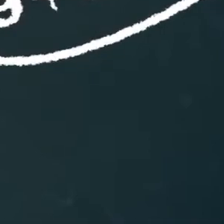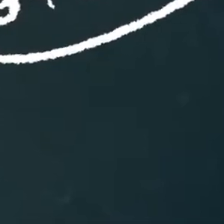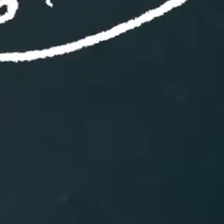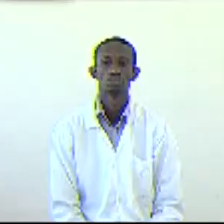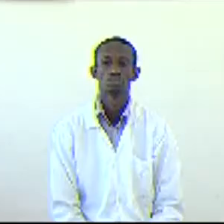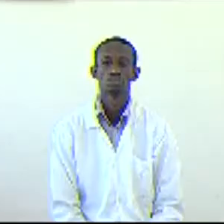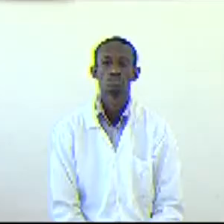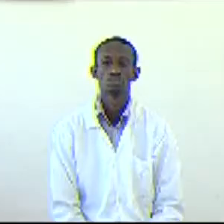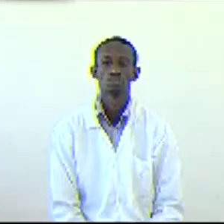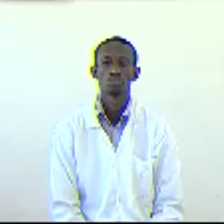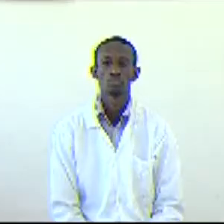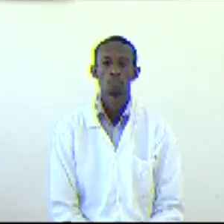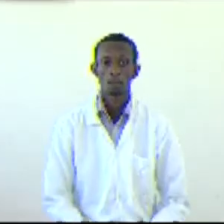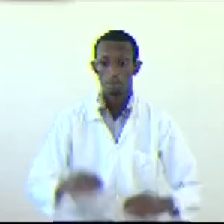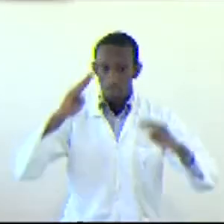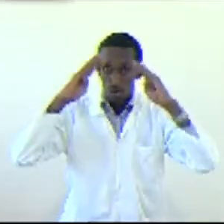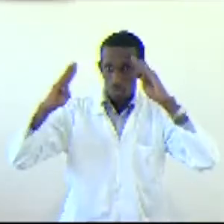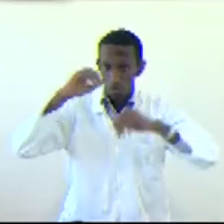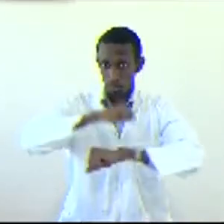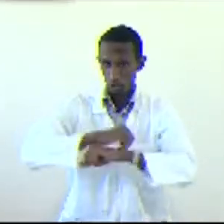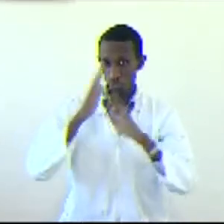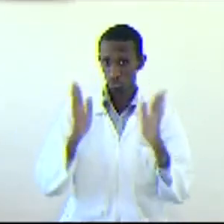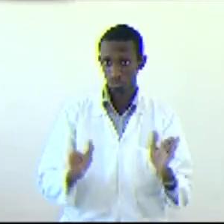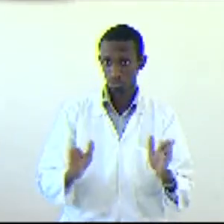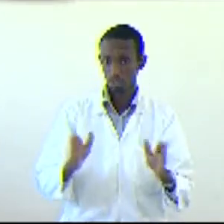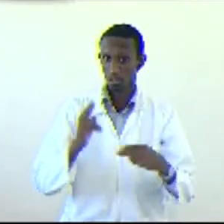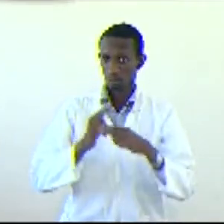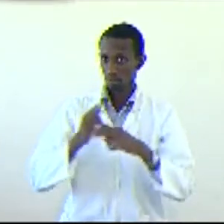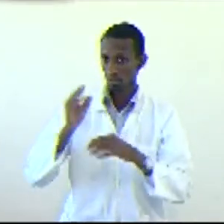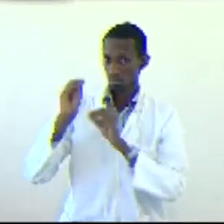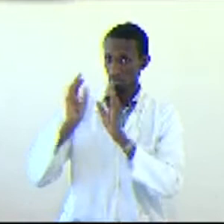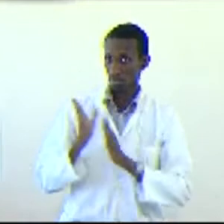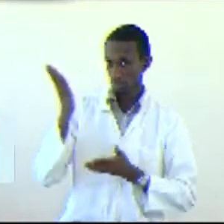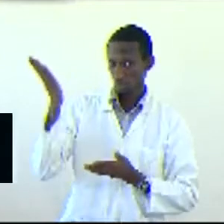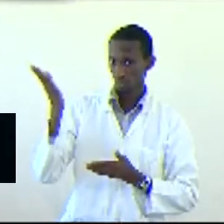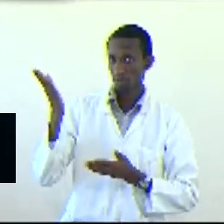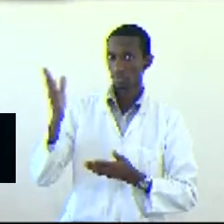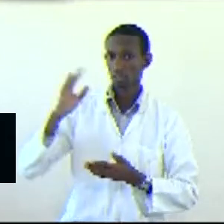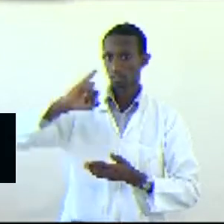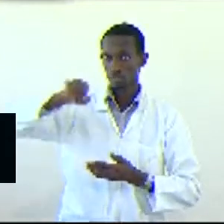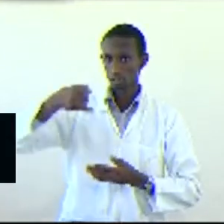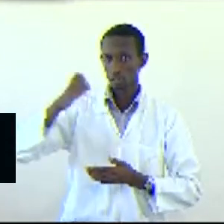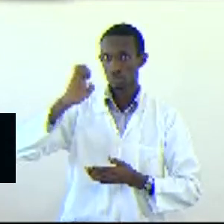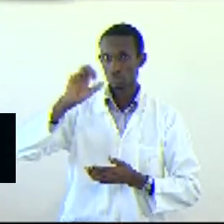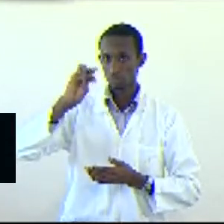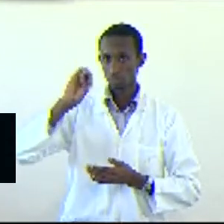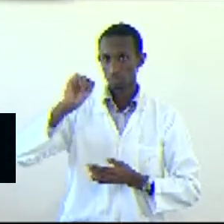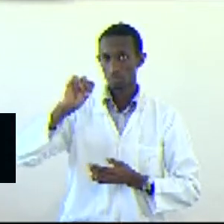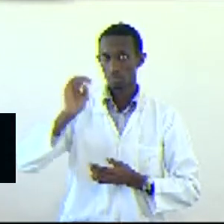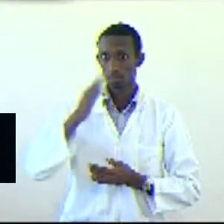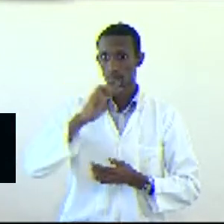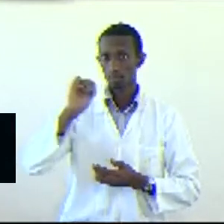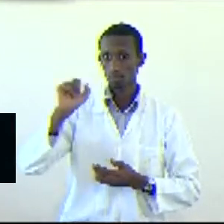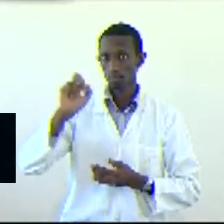Board. Hello students, my name is Jean-Marie. Today we have a physics as